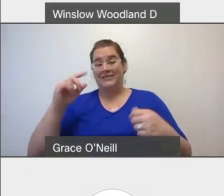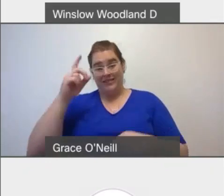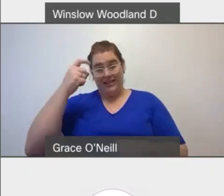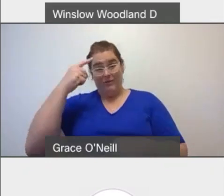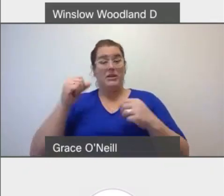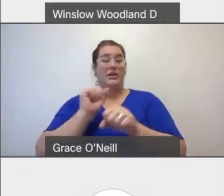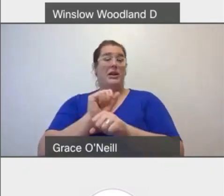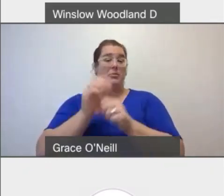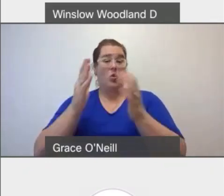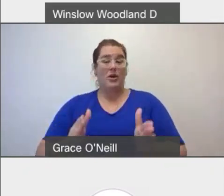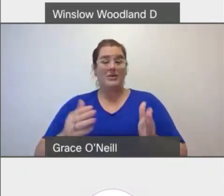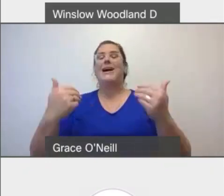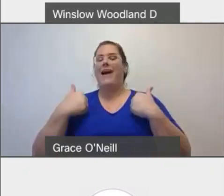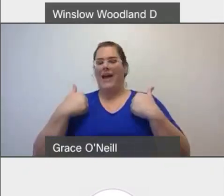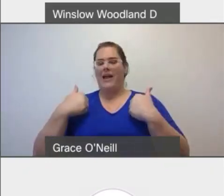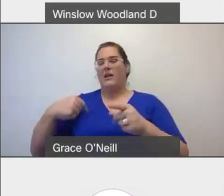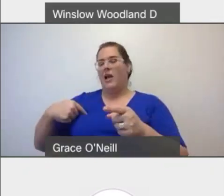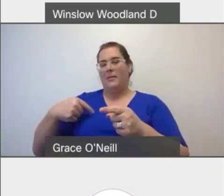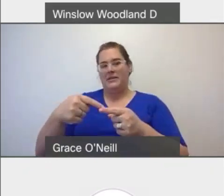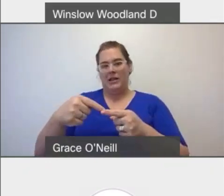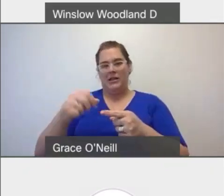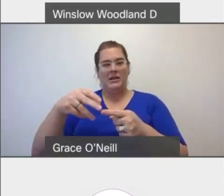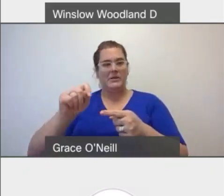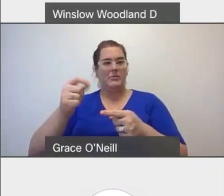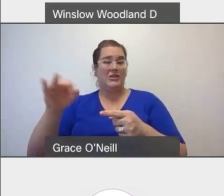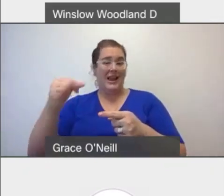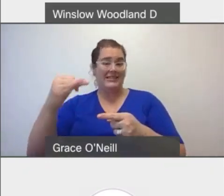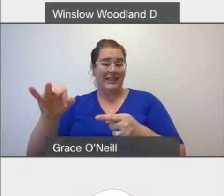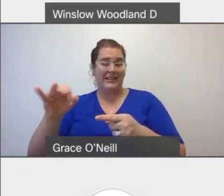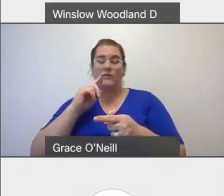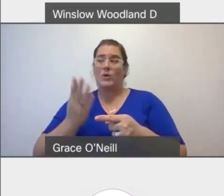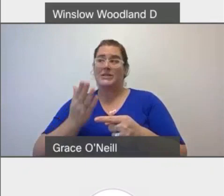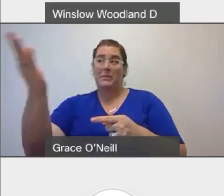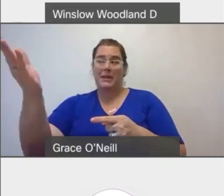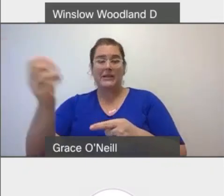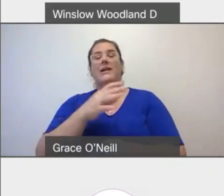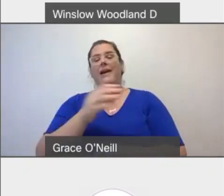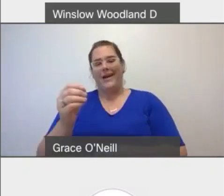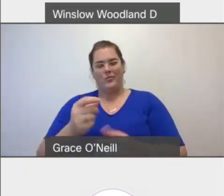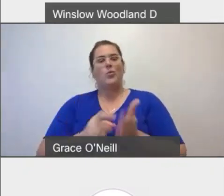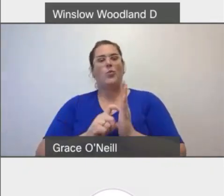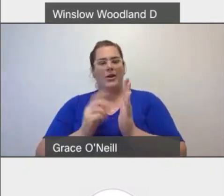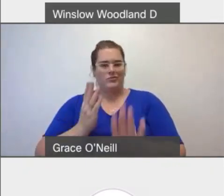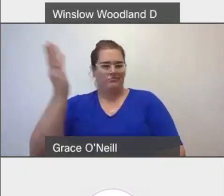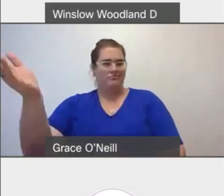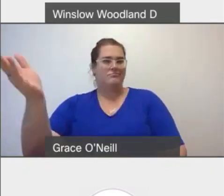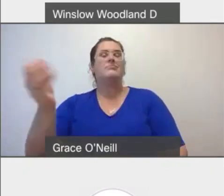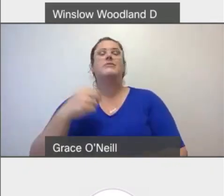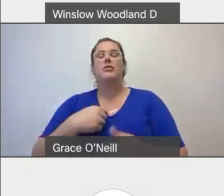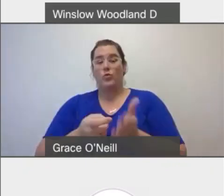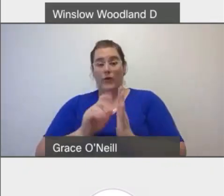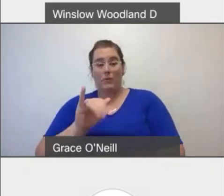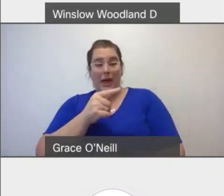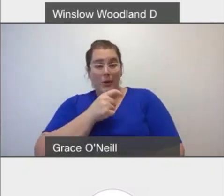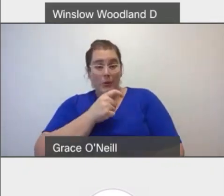be vaccinated. And so people had to submit those waiver requests from the district government, which are also reviewed by DC